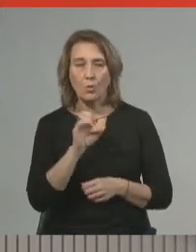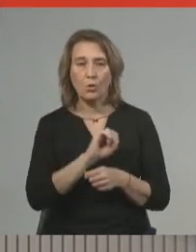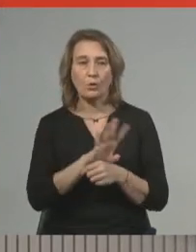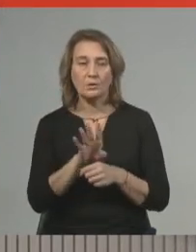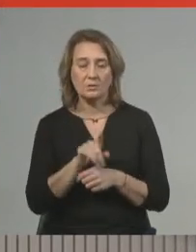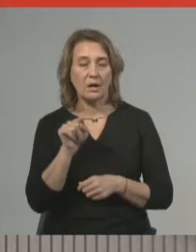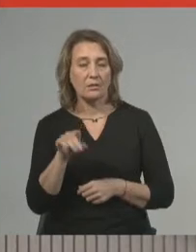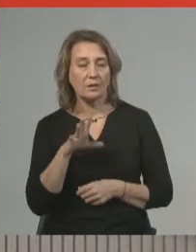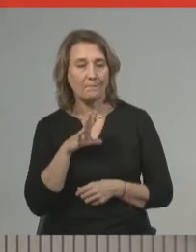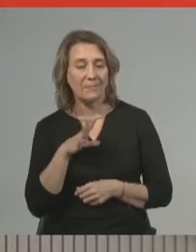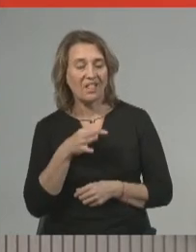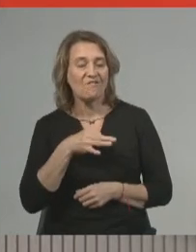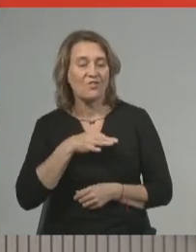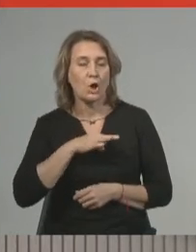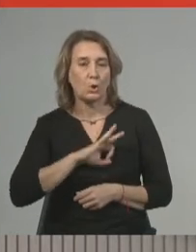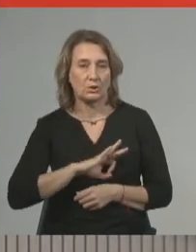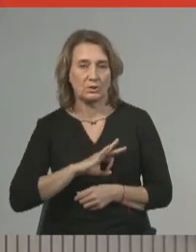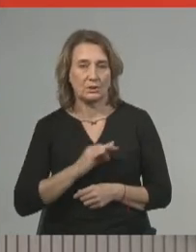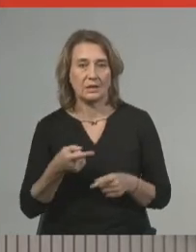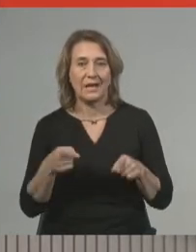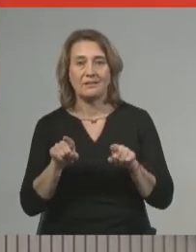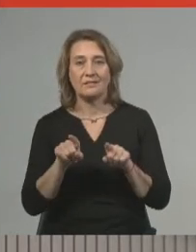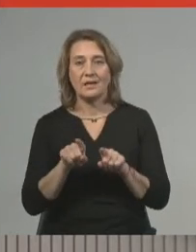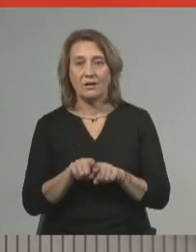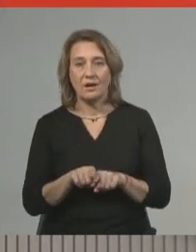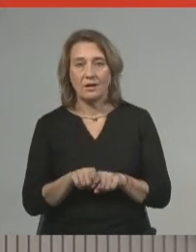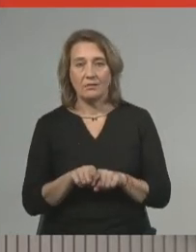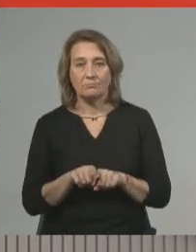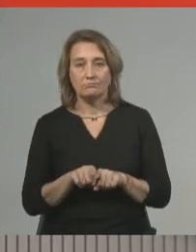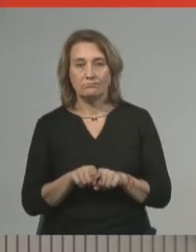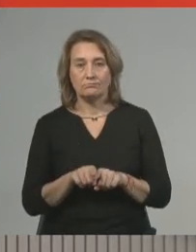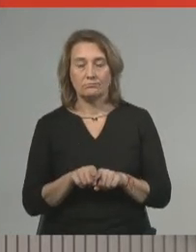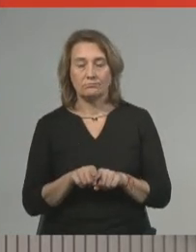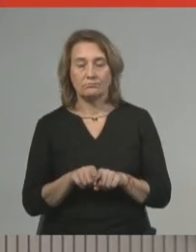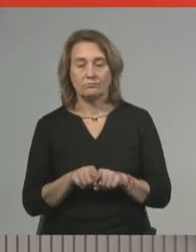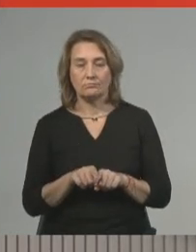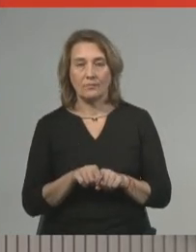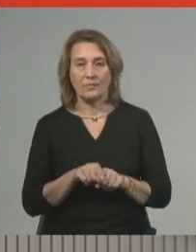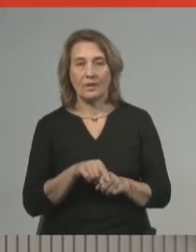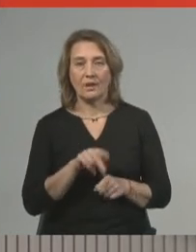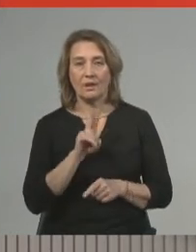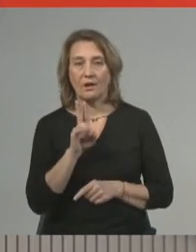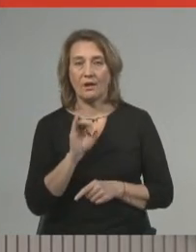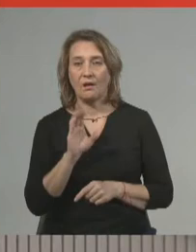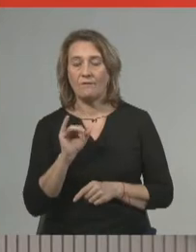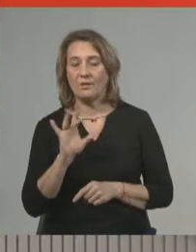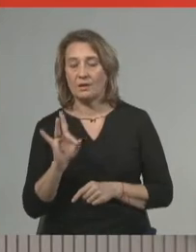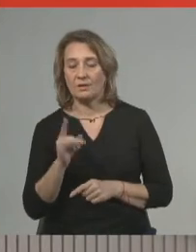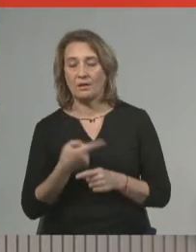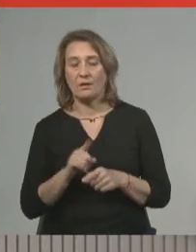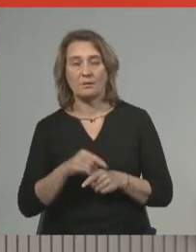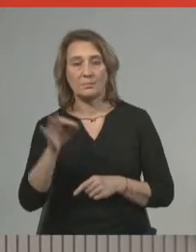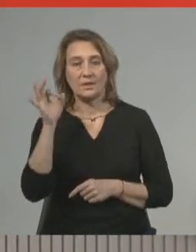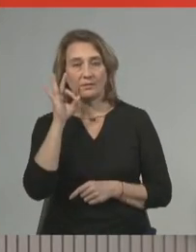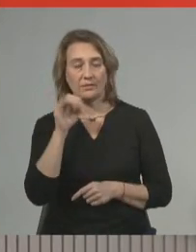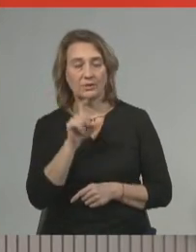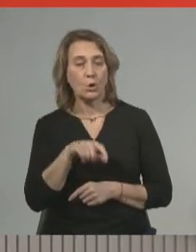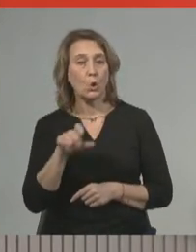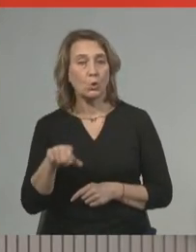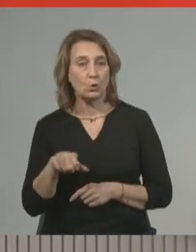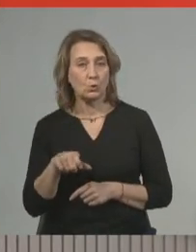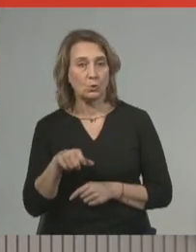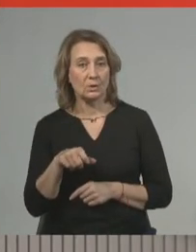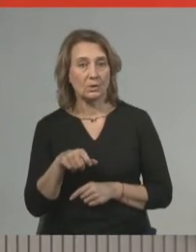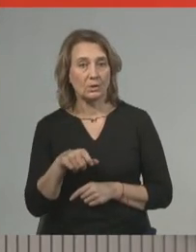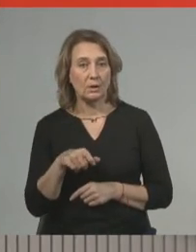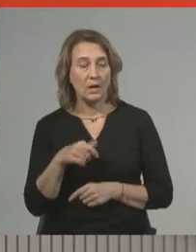war it was about the pandemic the coronavirus but we used a cover illustration which reminded